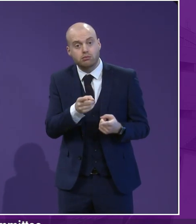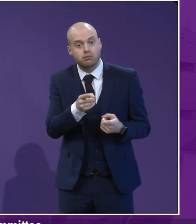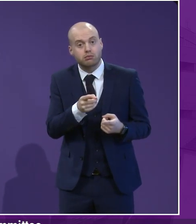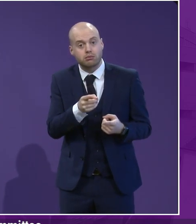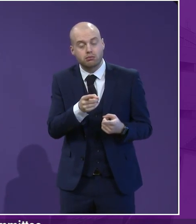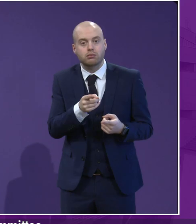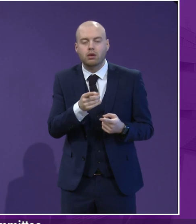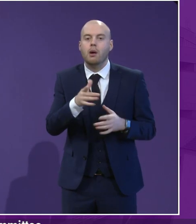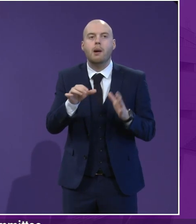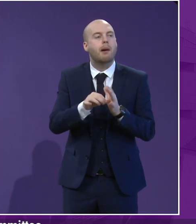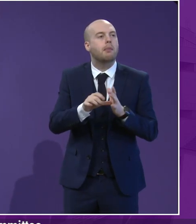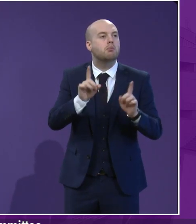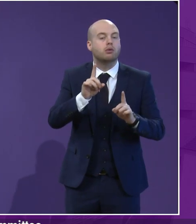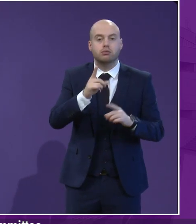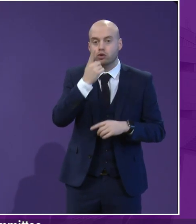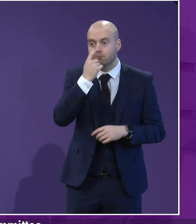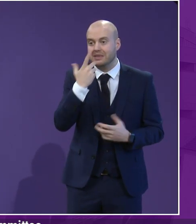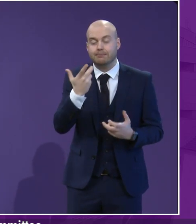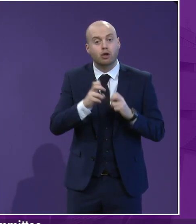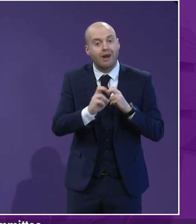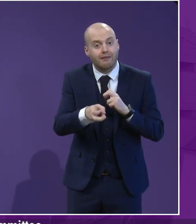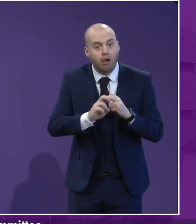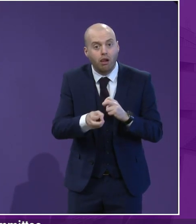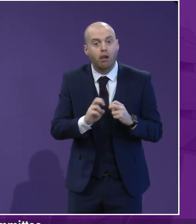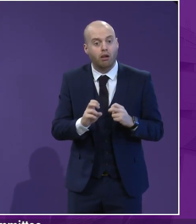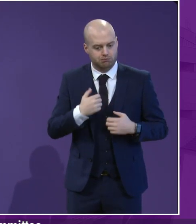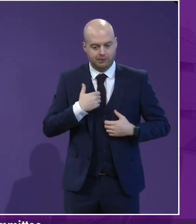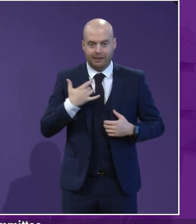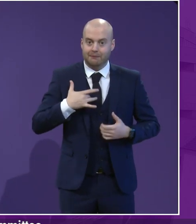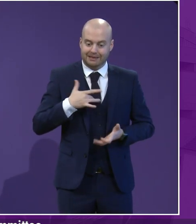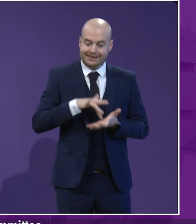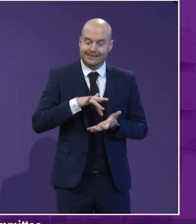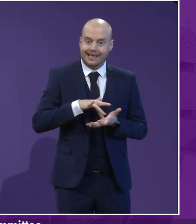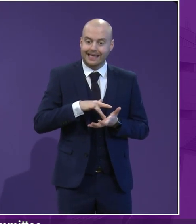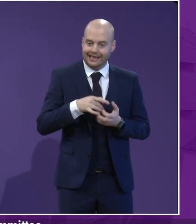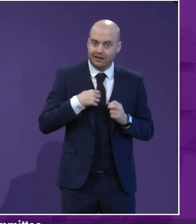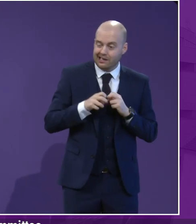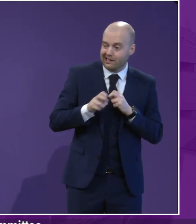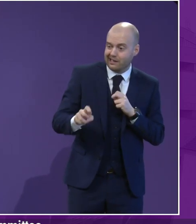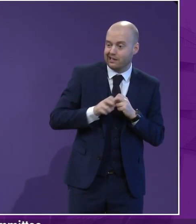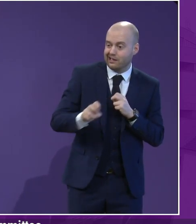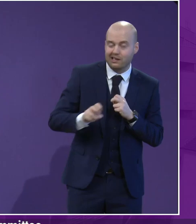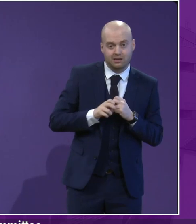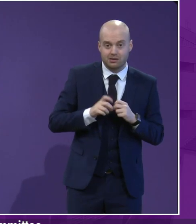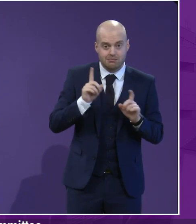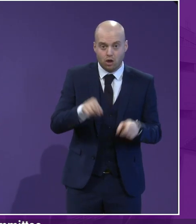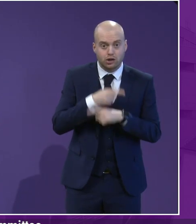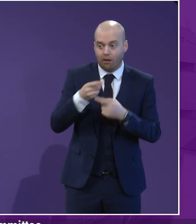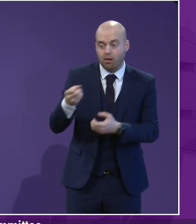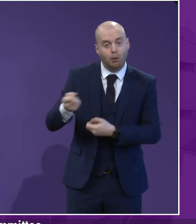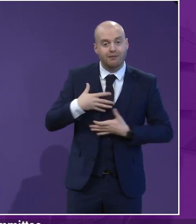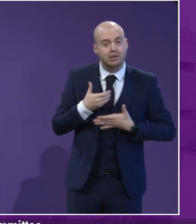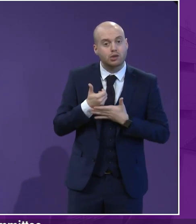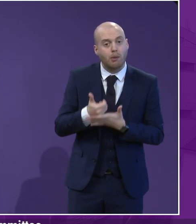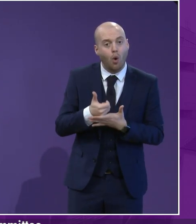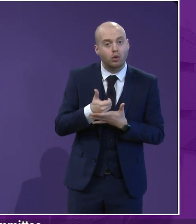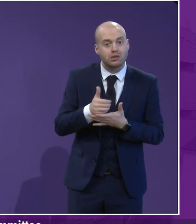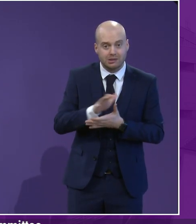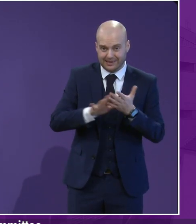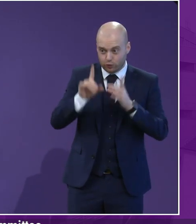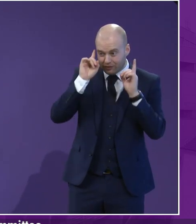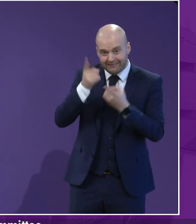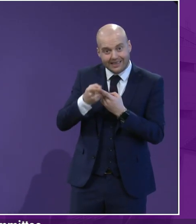not always possible with a disabled student. And of course, not everybody wants to over-disclose and for that to be taken into account. But for some people, there may be